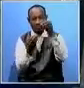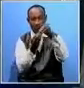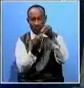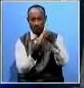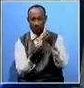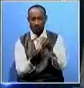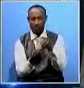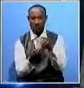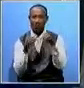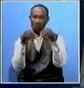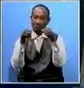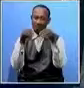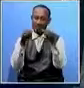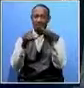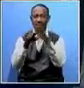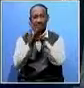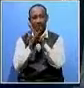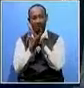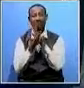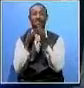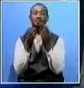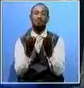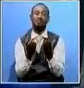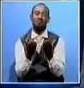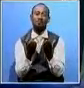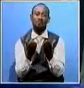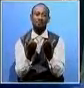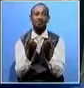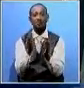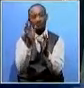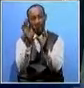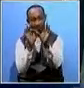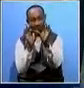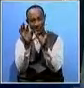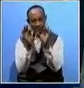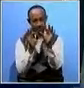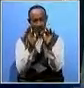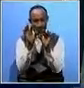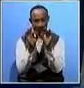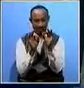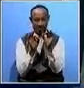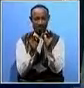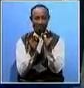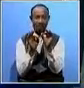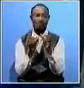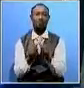Energies Marketing Zambia Limited will select 3 winners.